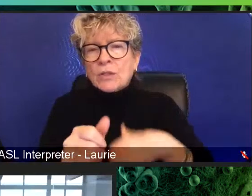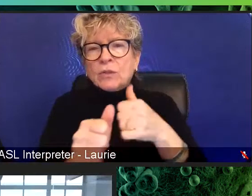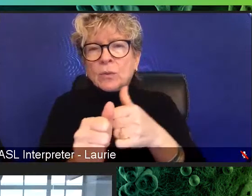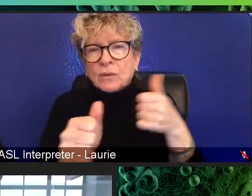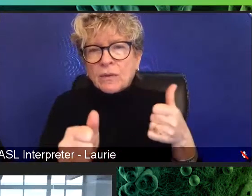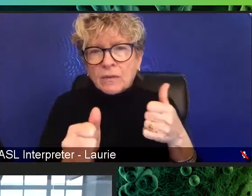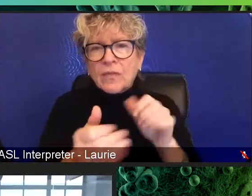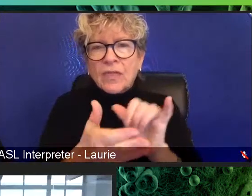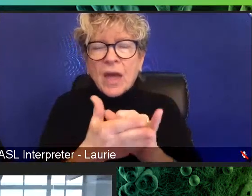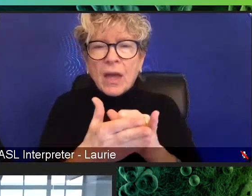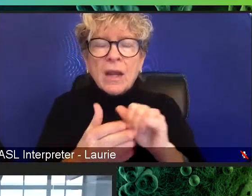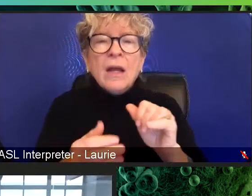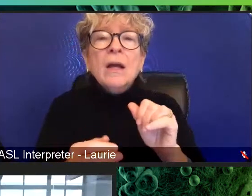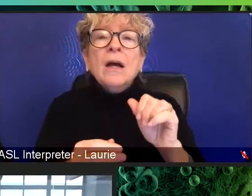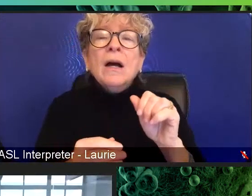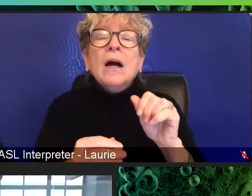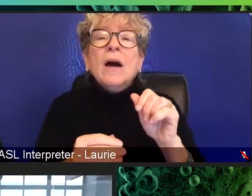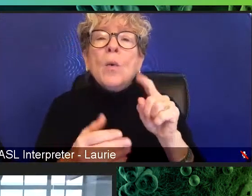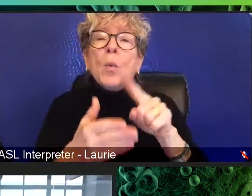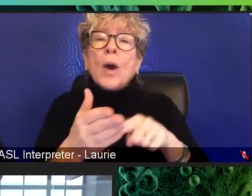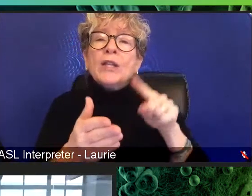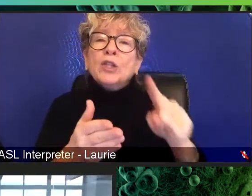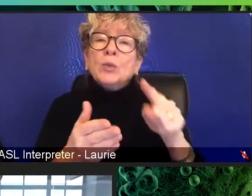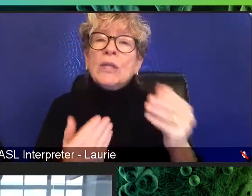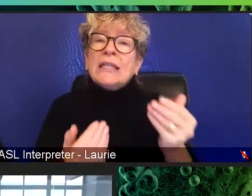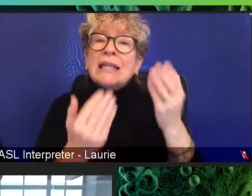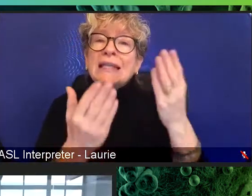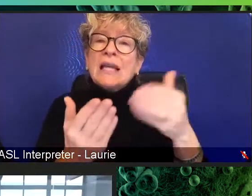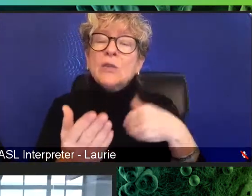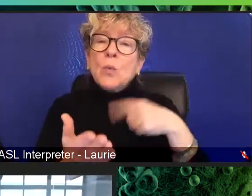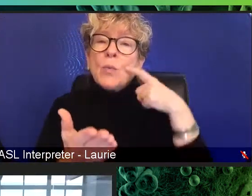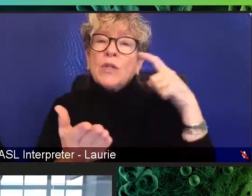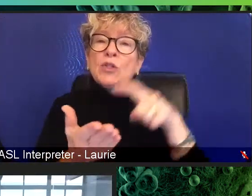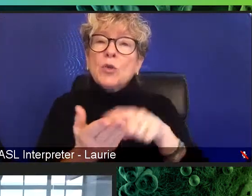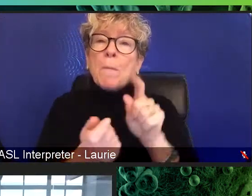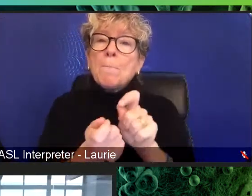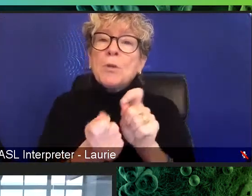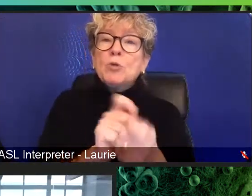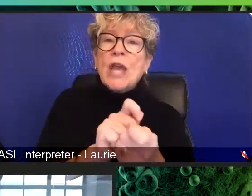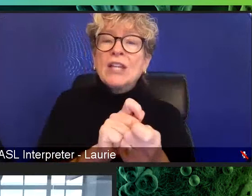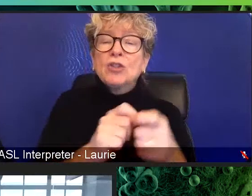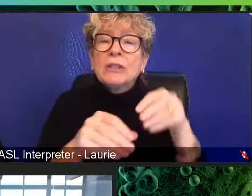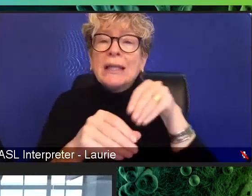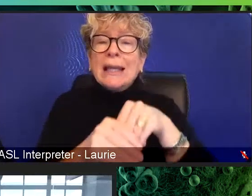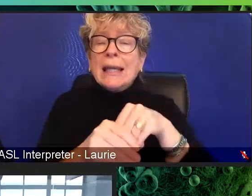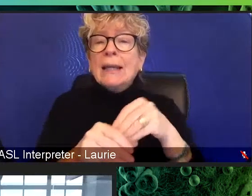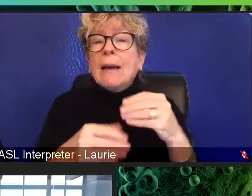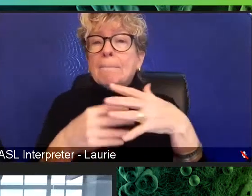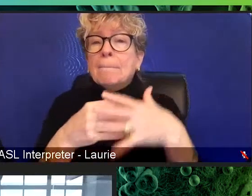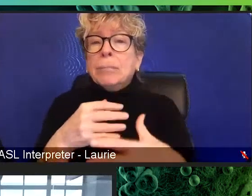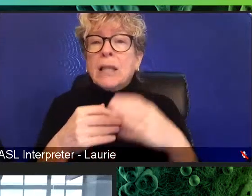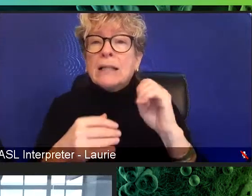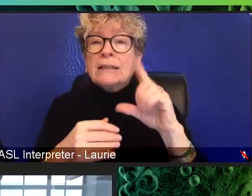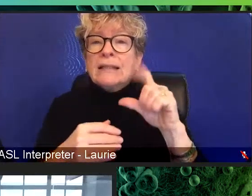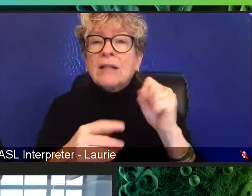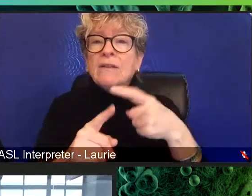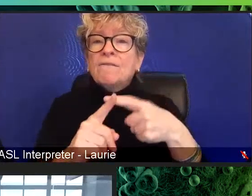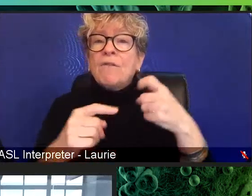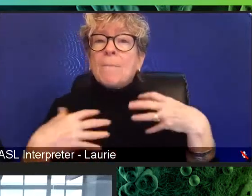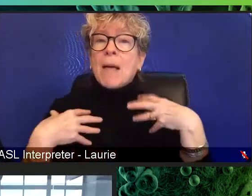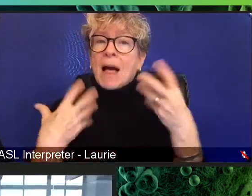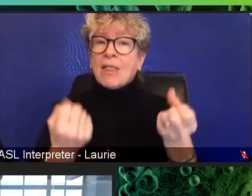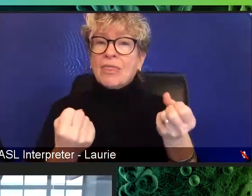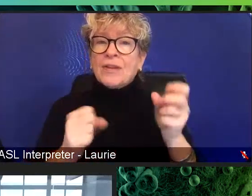to is this observing mutations in blood cells in healthy individuals, right? And so that kind of